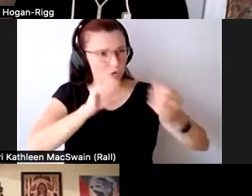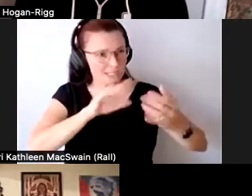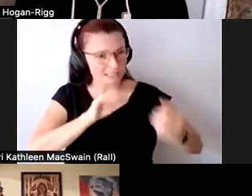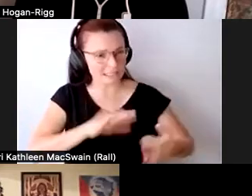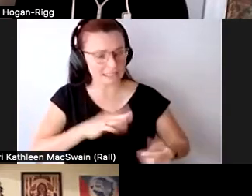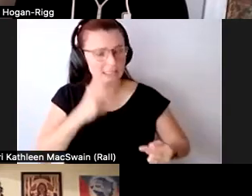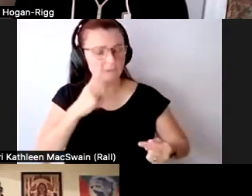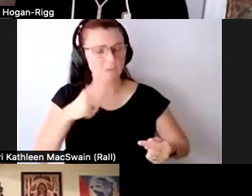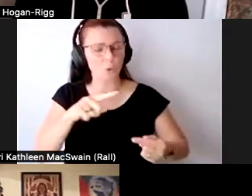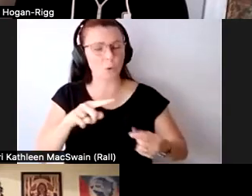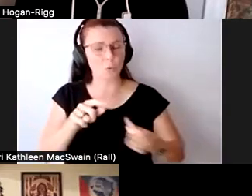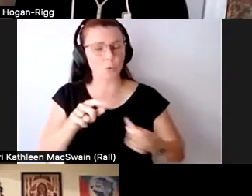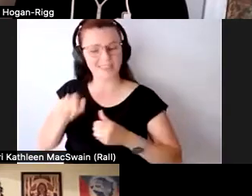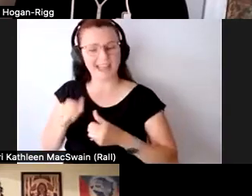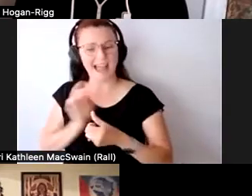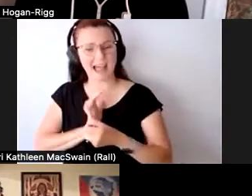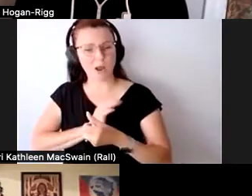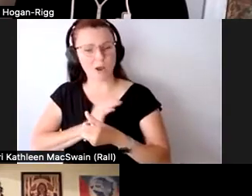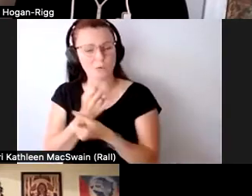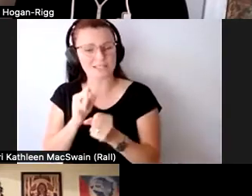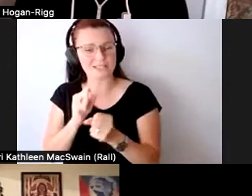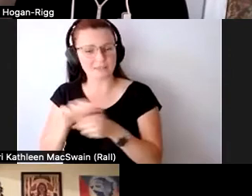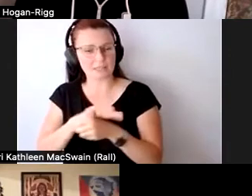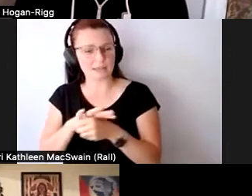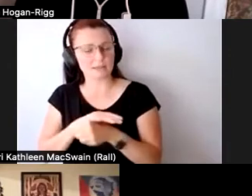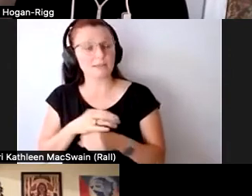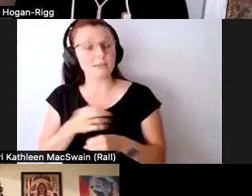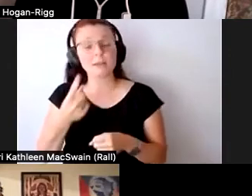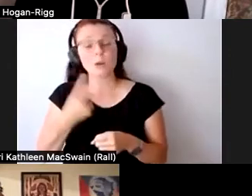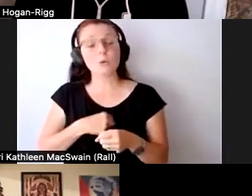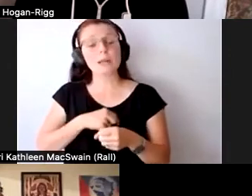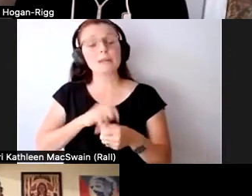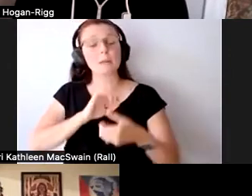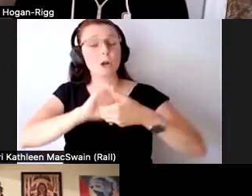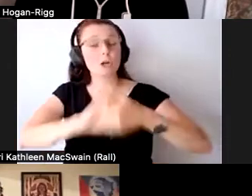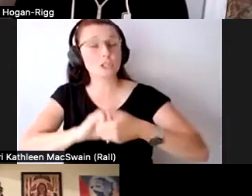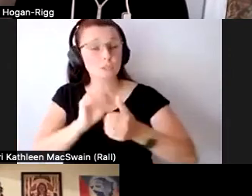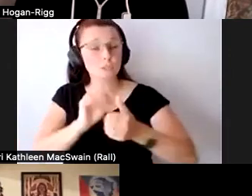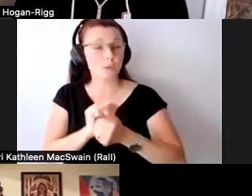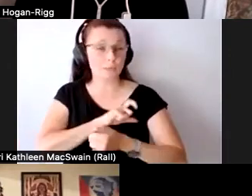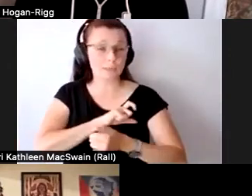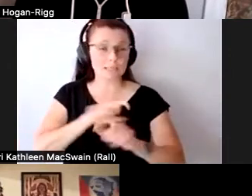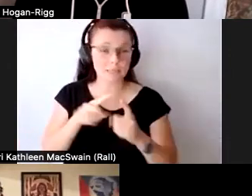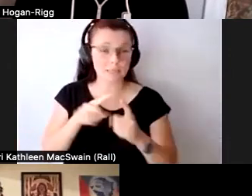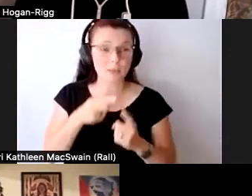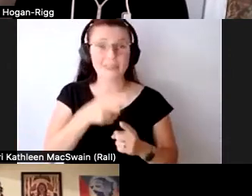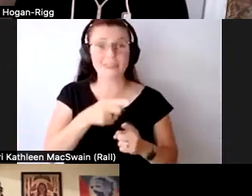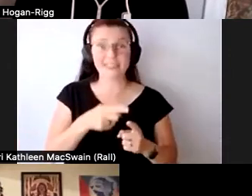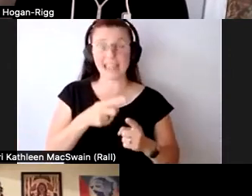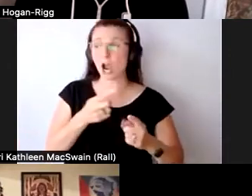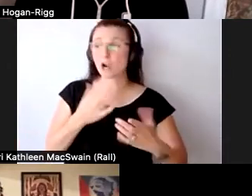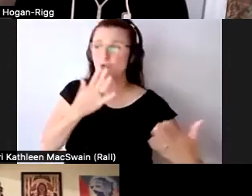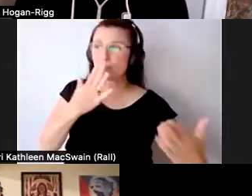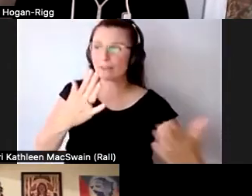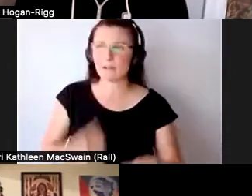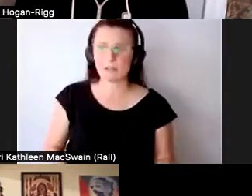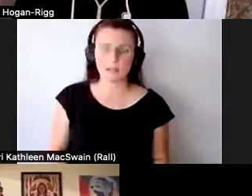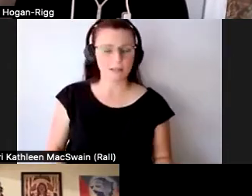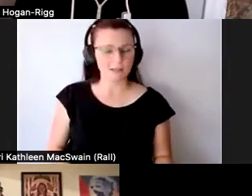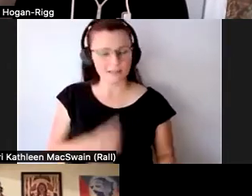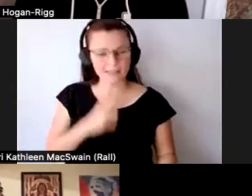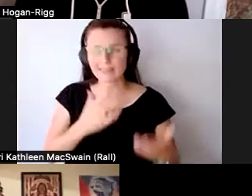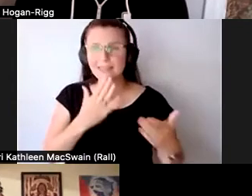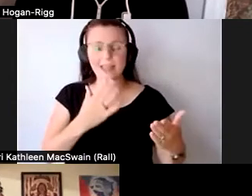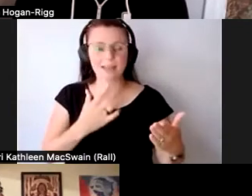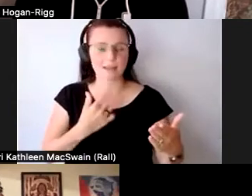So, to add more to the other part of the question, we have a partnership with the police department. They are grateful. They've thanked us profusely. They asked us